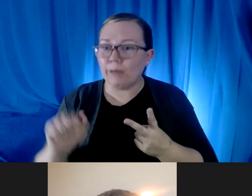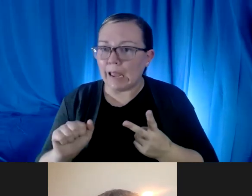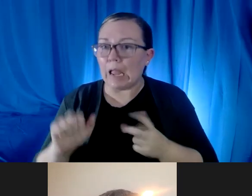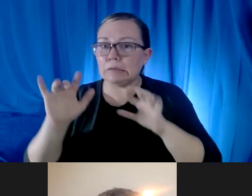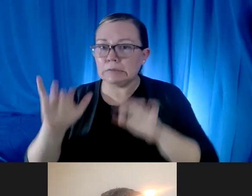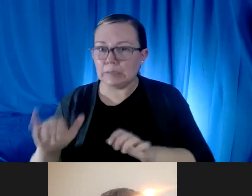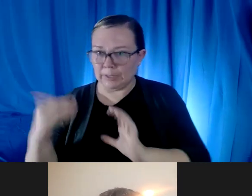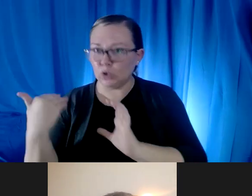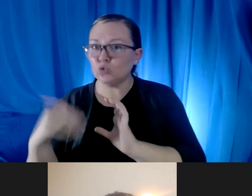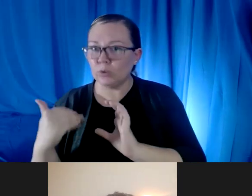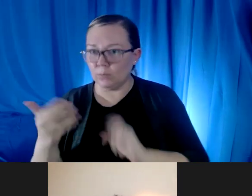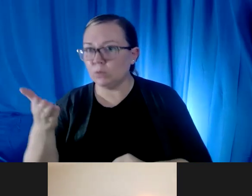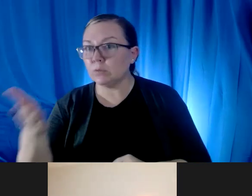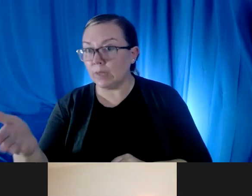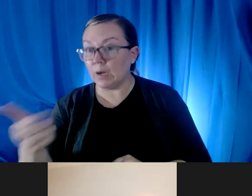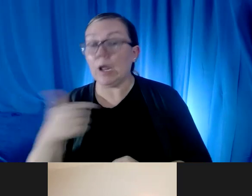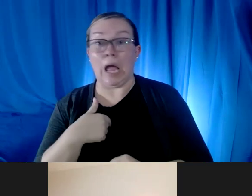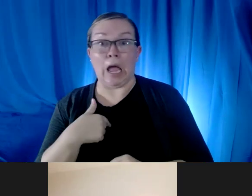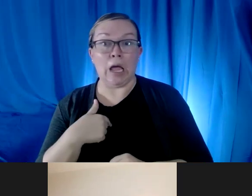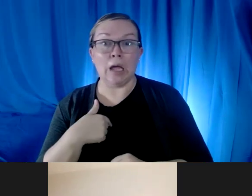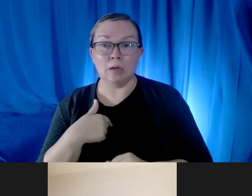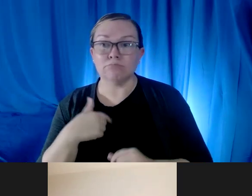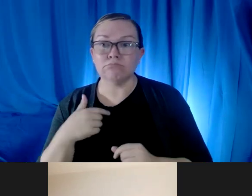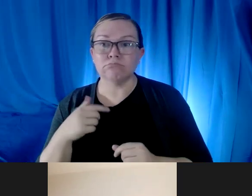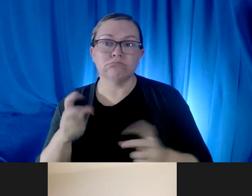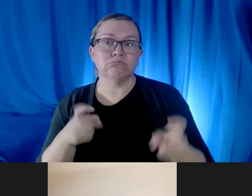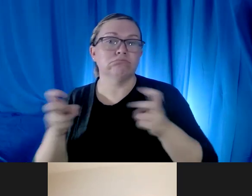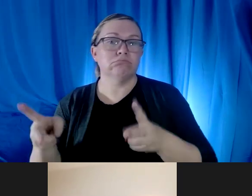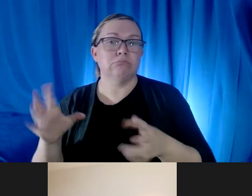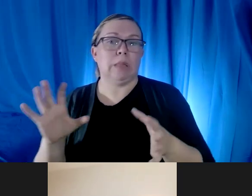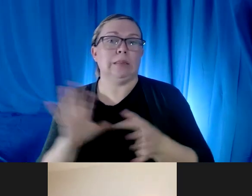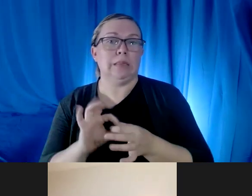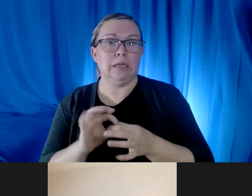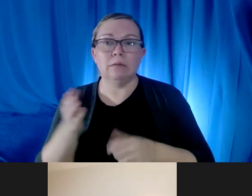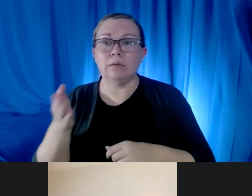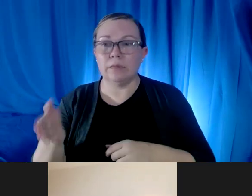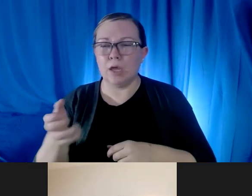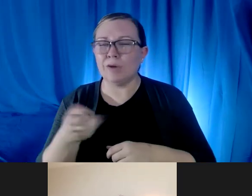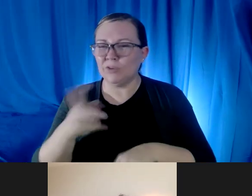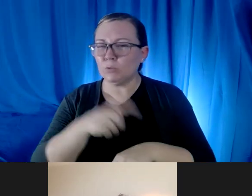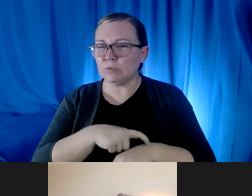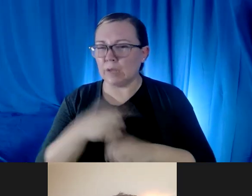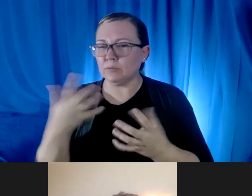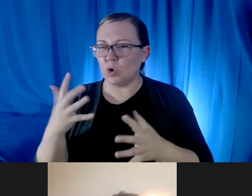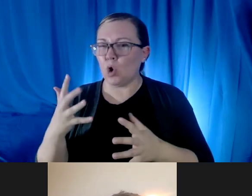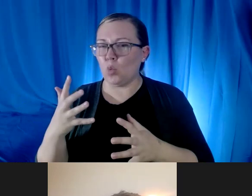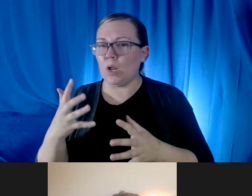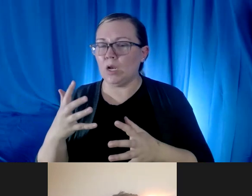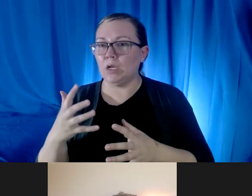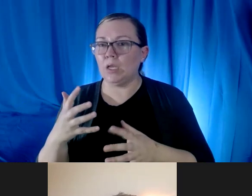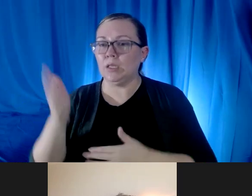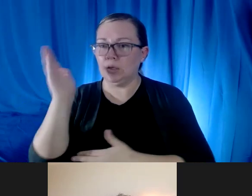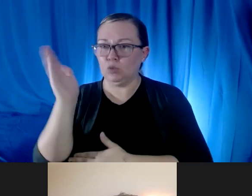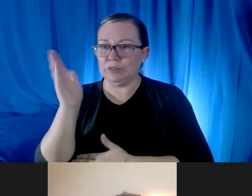emails. I am dropping a link in the chat. I've dropped it a few times already. The